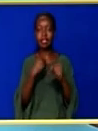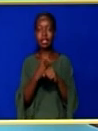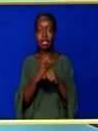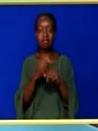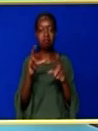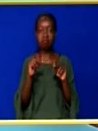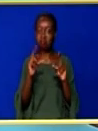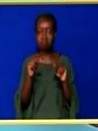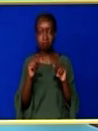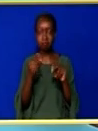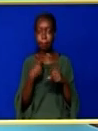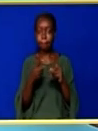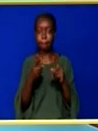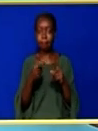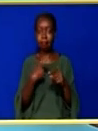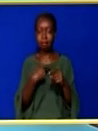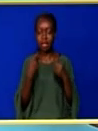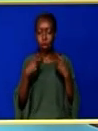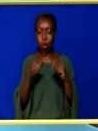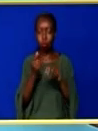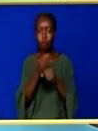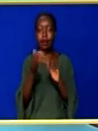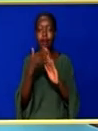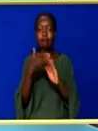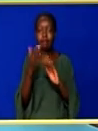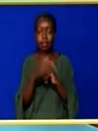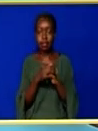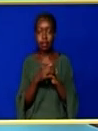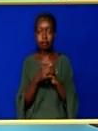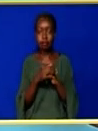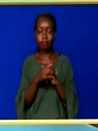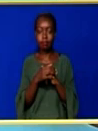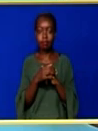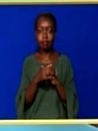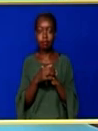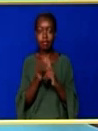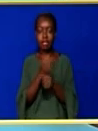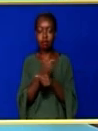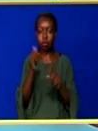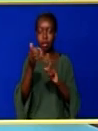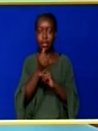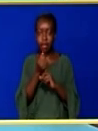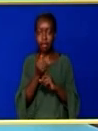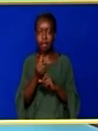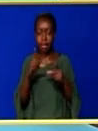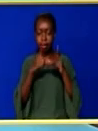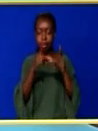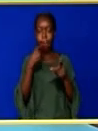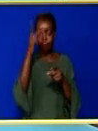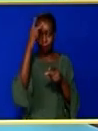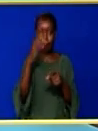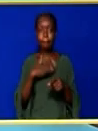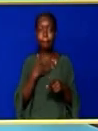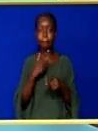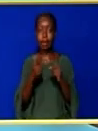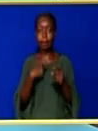to be registered. But I simply say that I can't trace the birth certificate of my parents, death certificate of my parents, but I believe I'm a